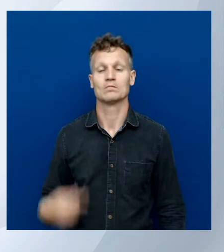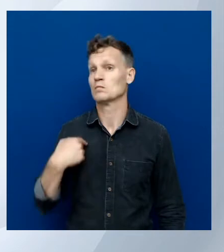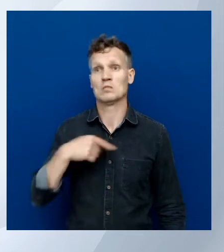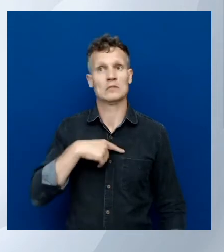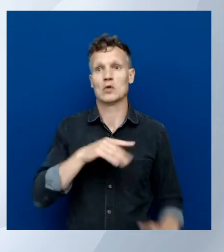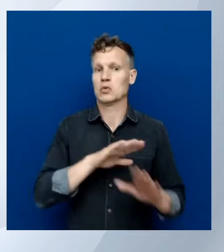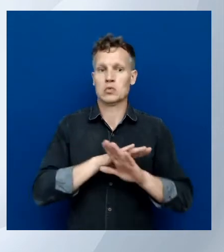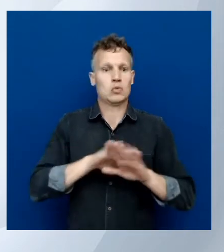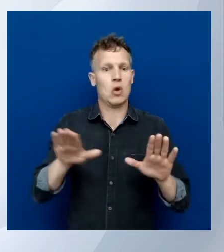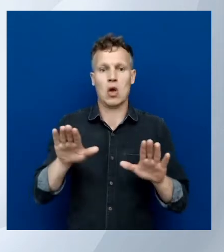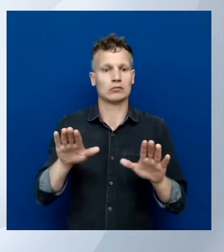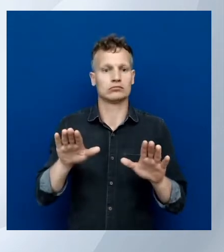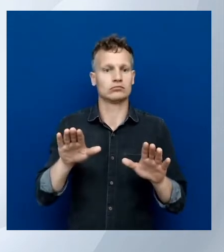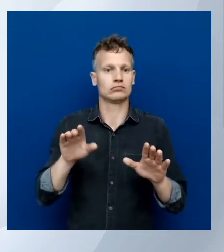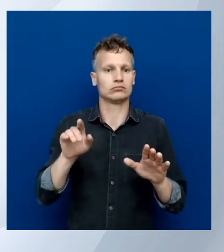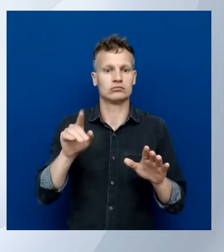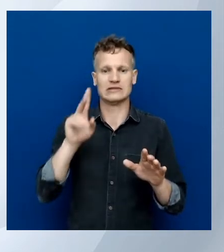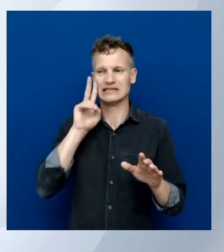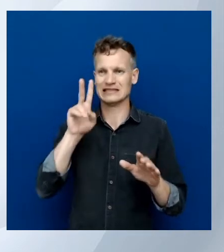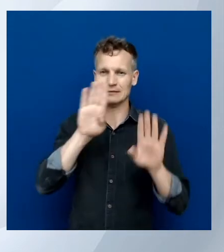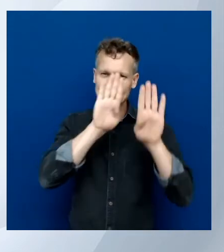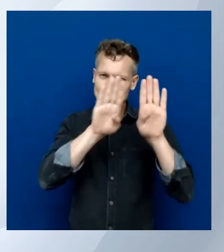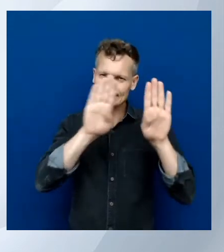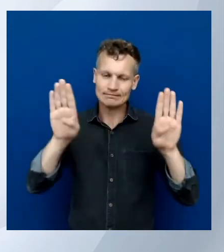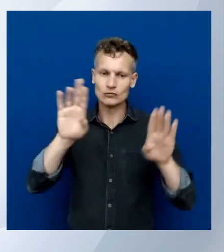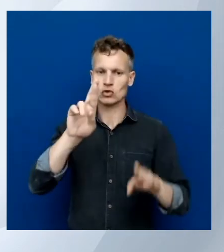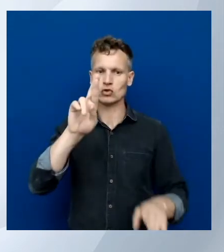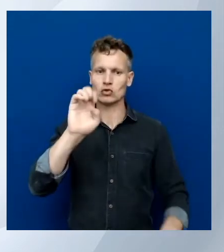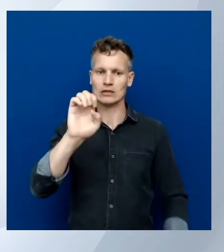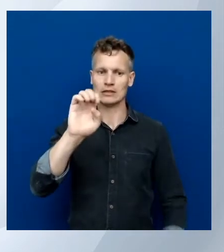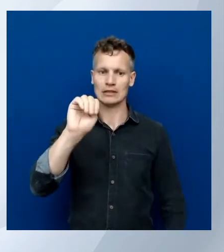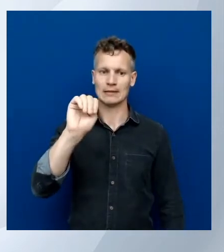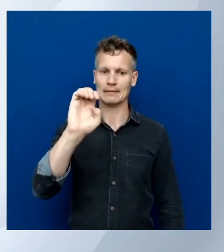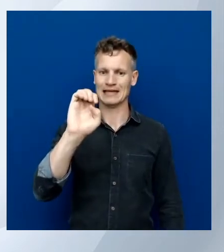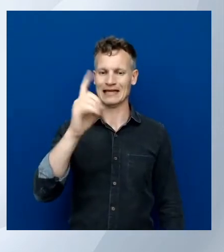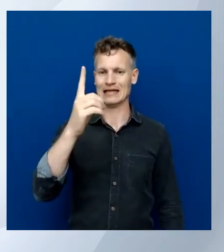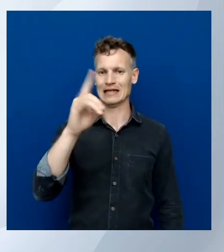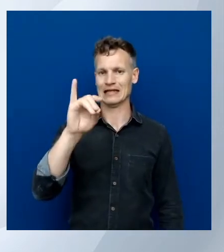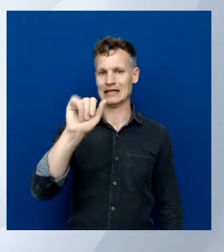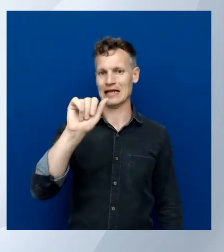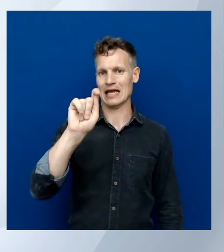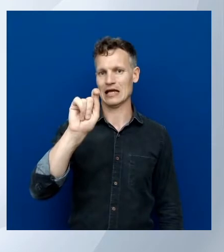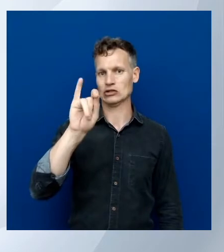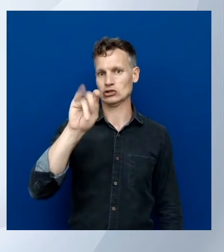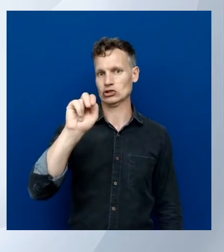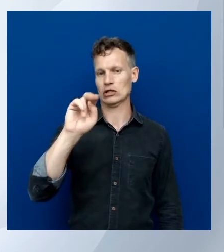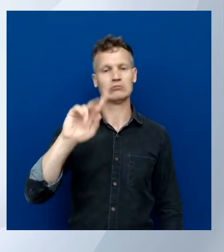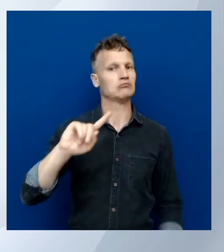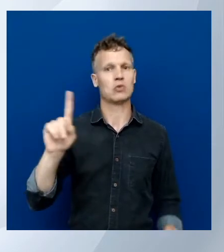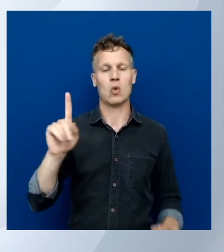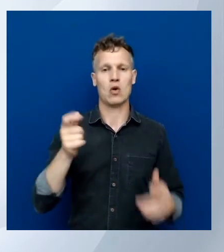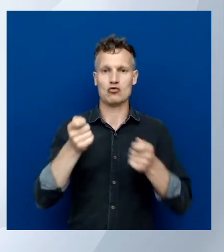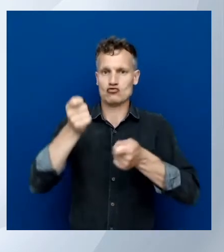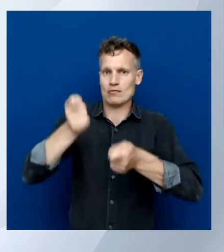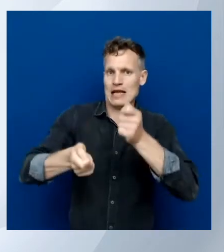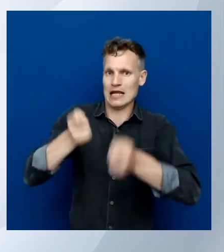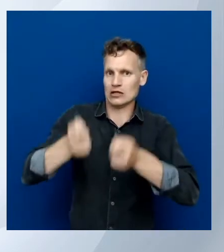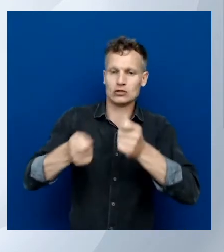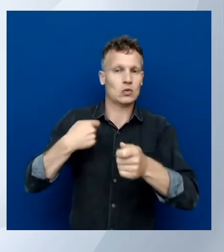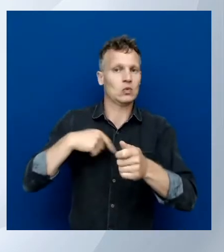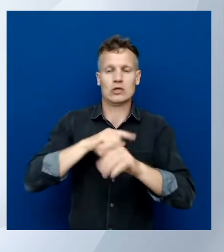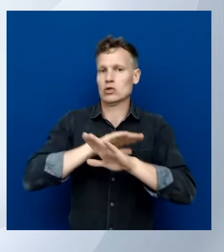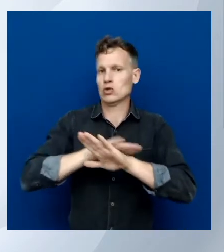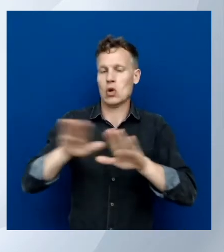because we only check when a pod is incoming. So what's already running on the cluster, we don't kill.